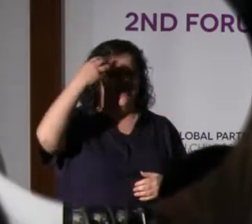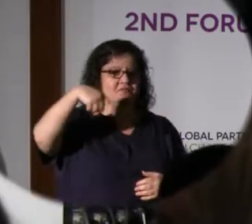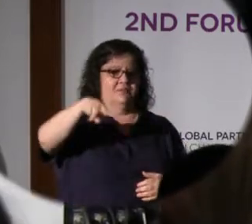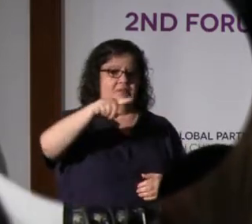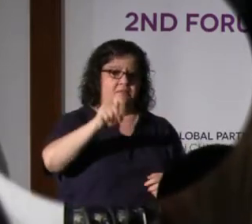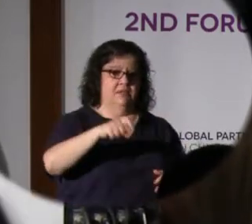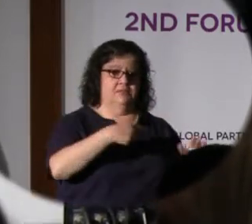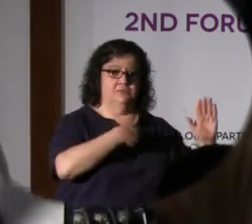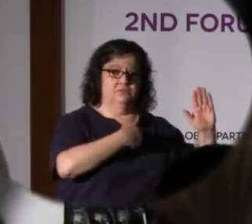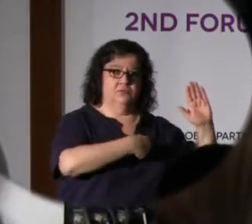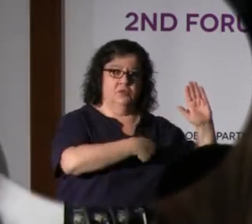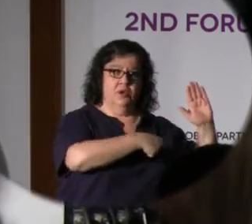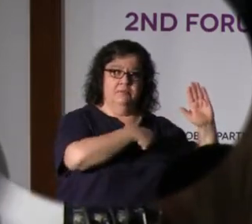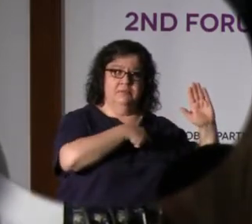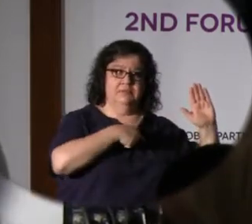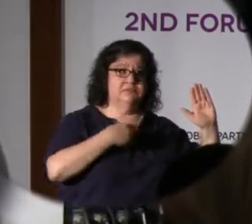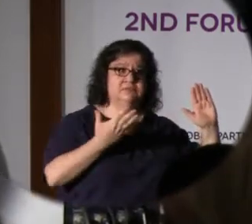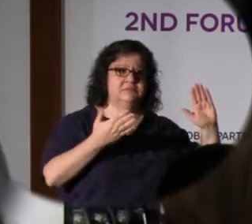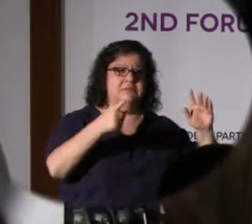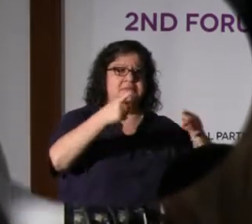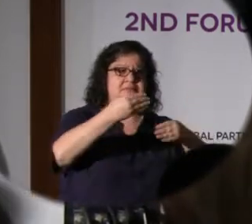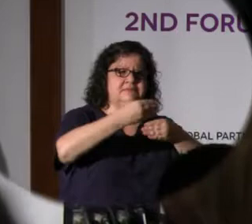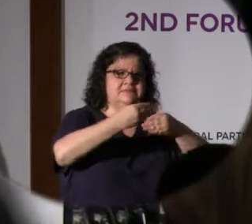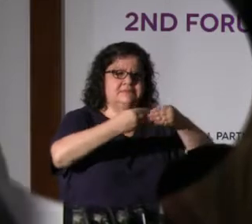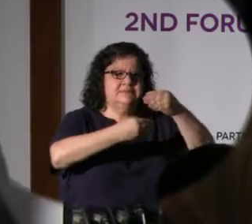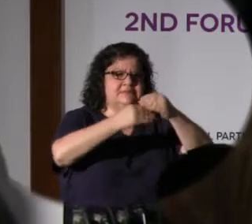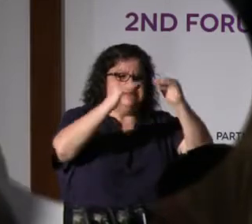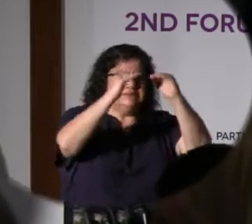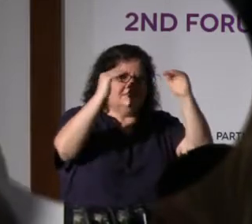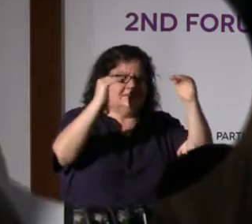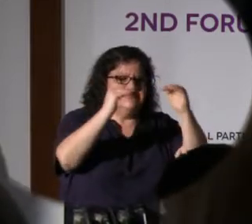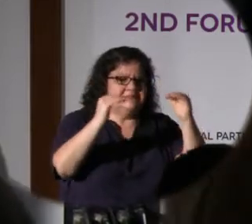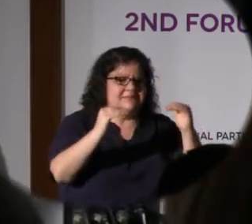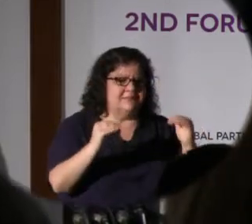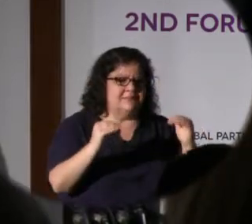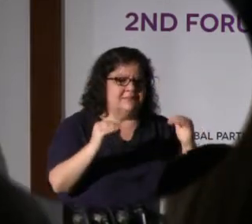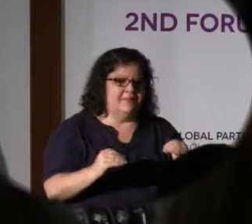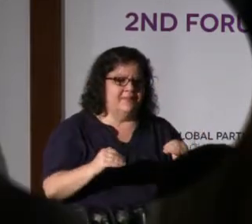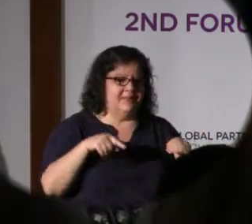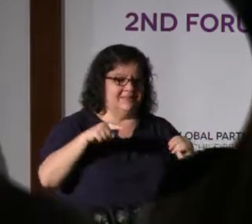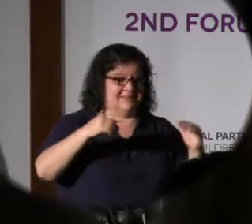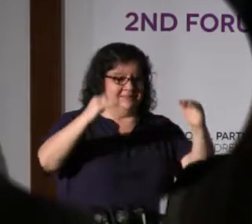multi-stakeholders engagement and strong channels of